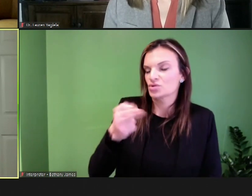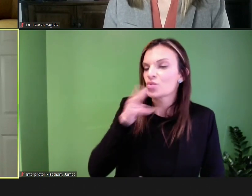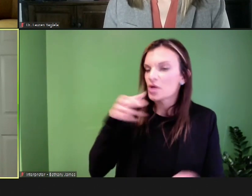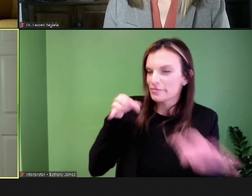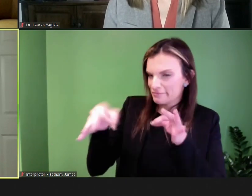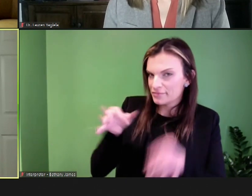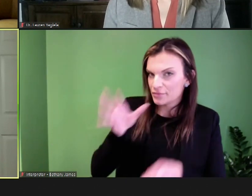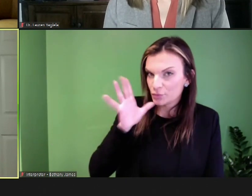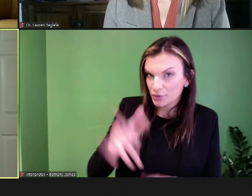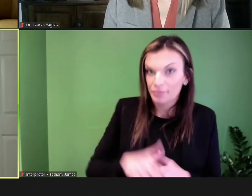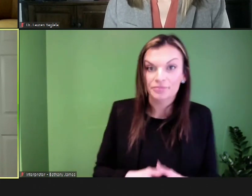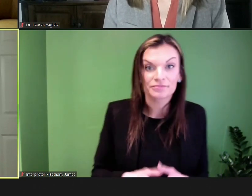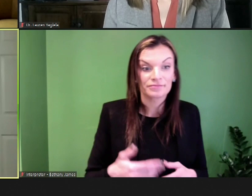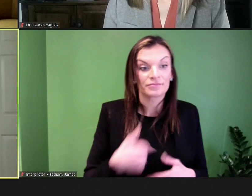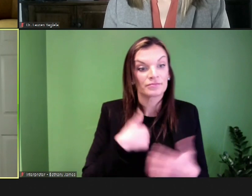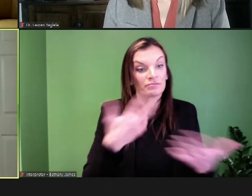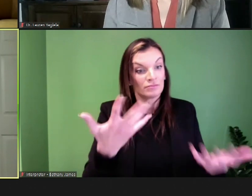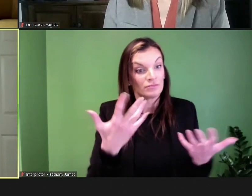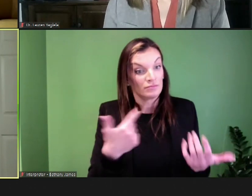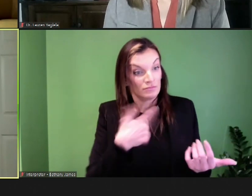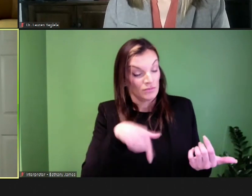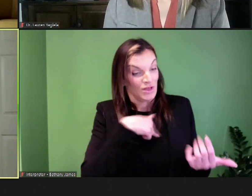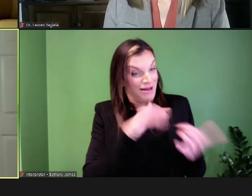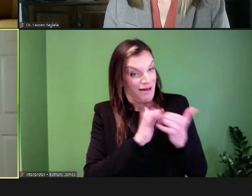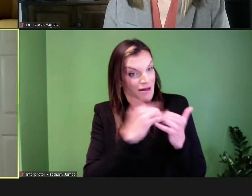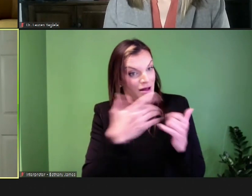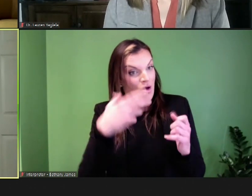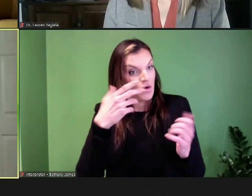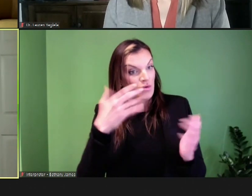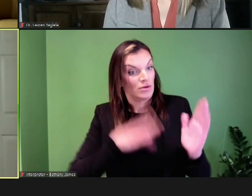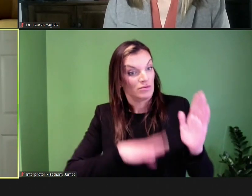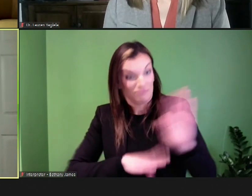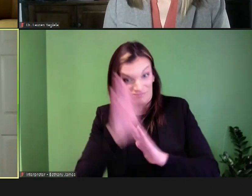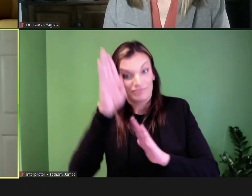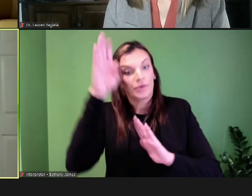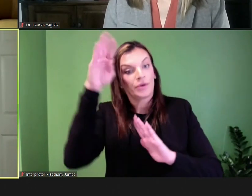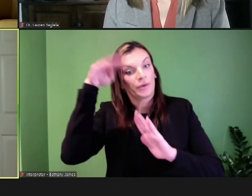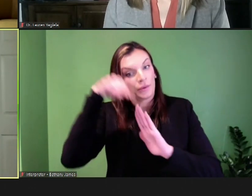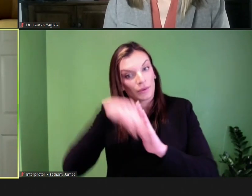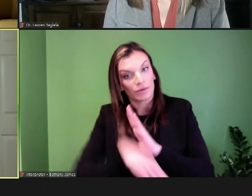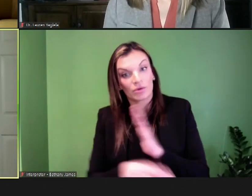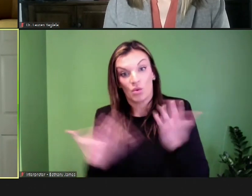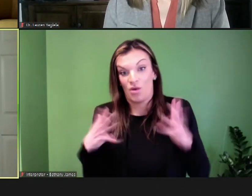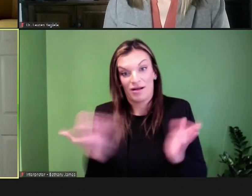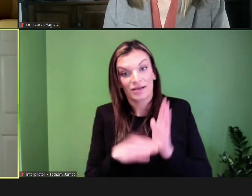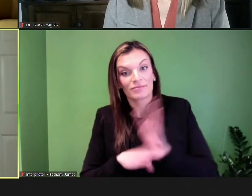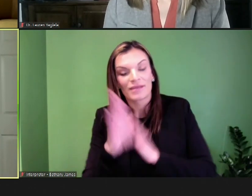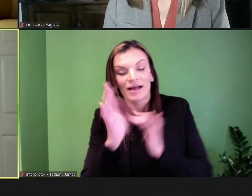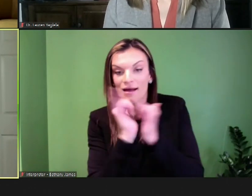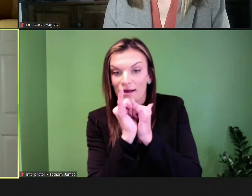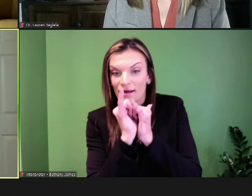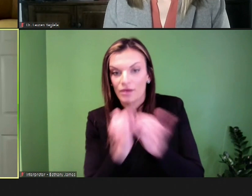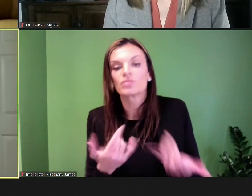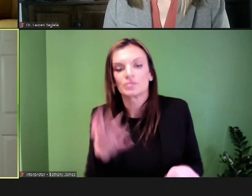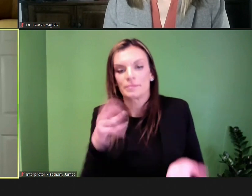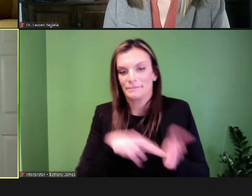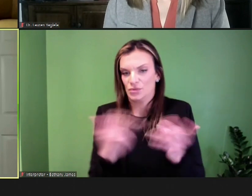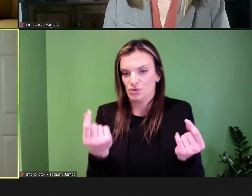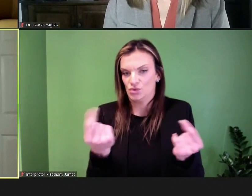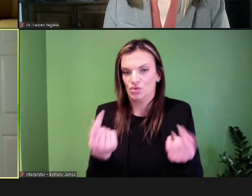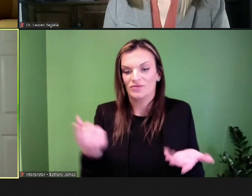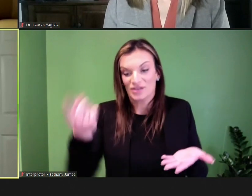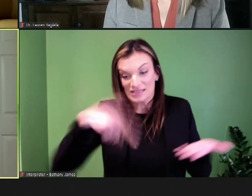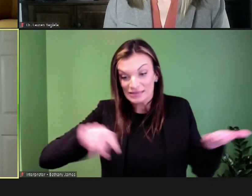For our state to avoid a sharp rise with this next wave, for this to work, starting now and for the next several weeks, we